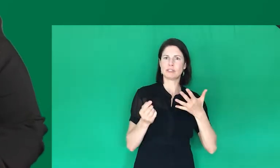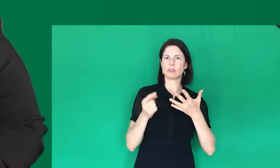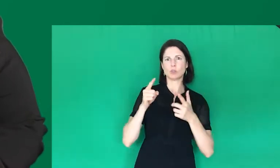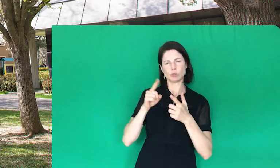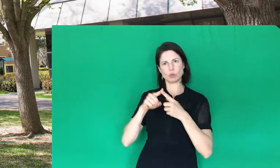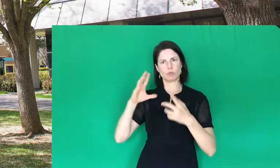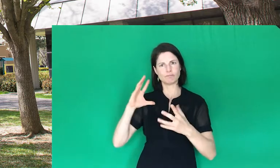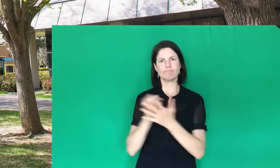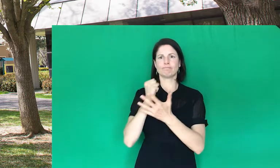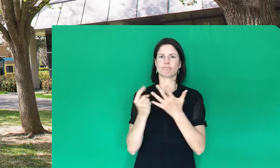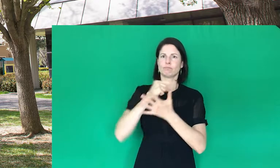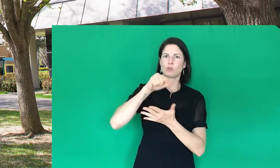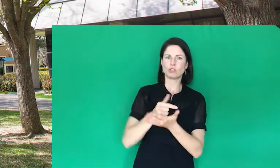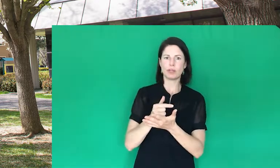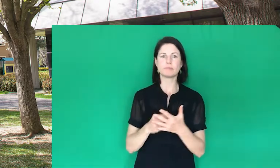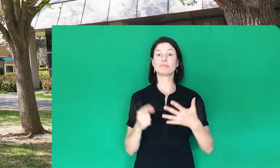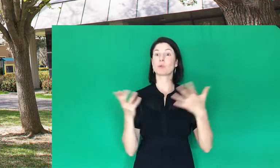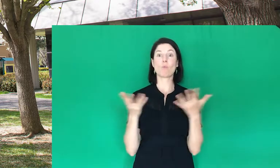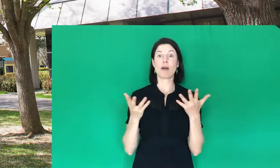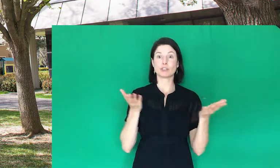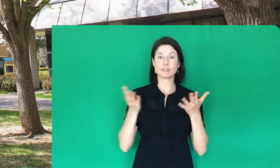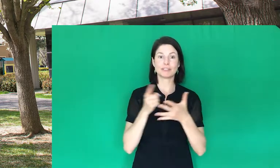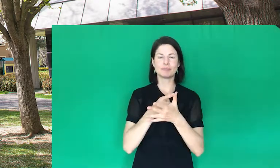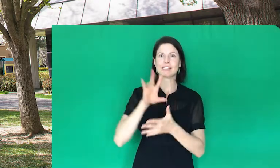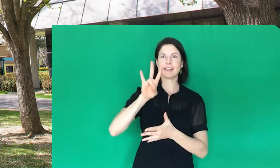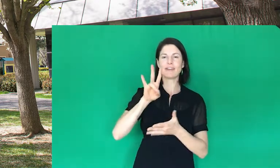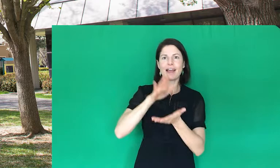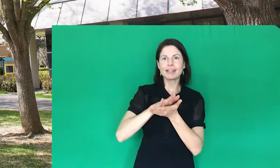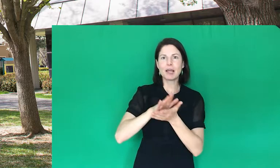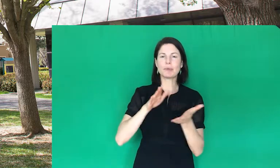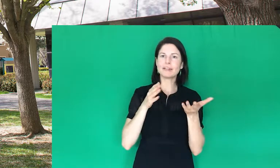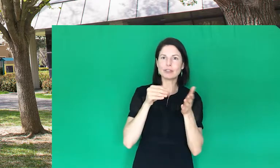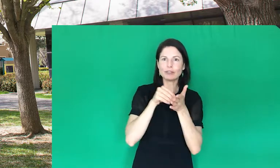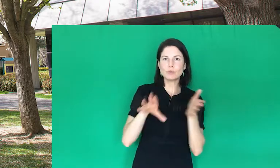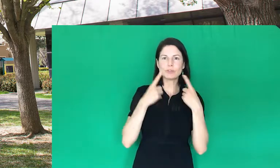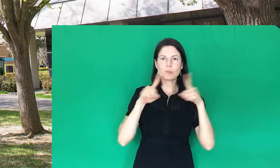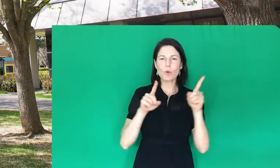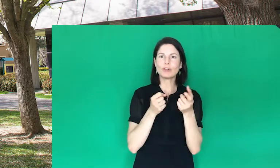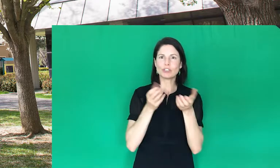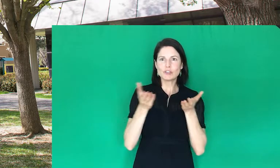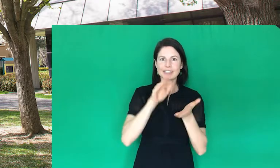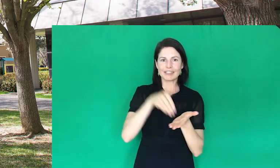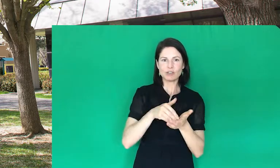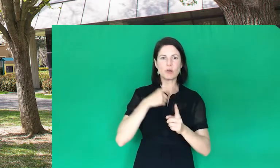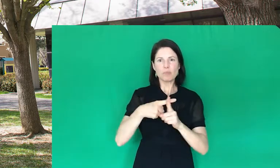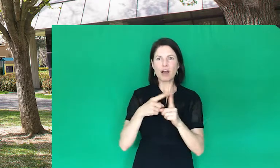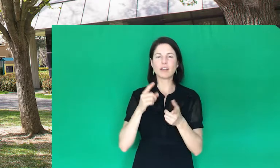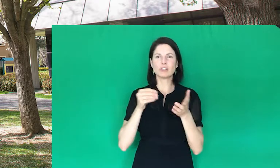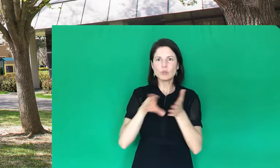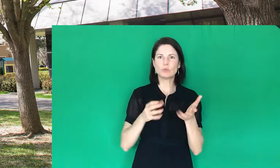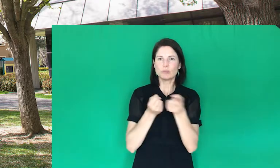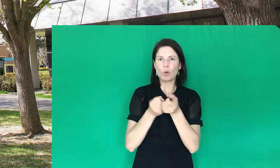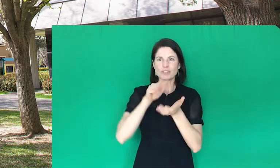goal? A, 7 academic support centers plus student success centers at every college at Sacramento